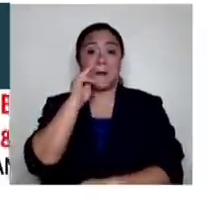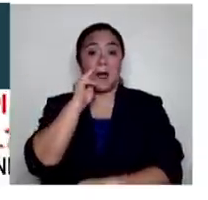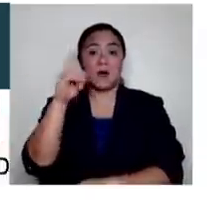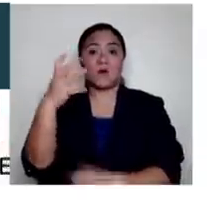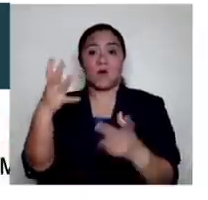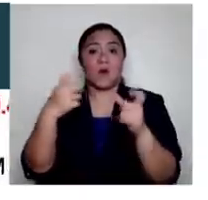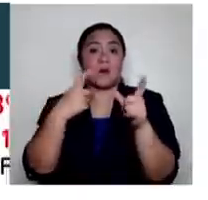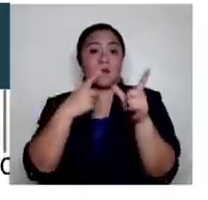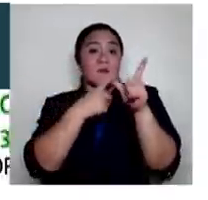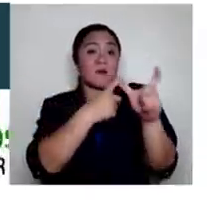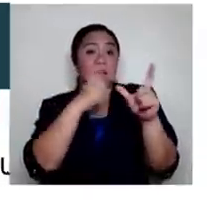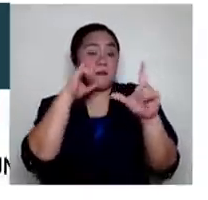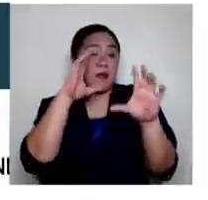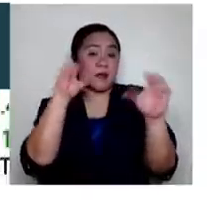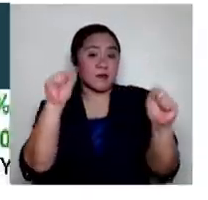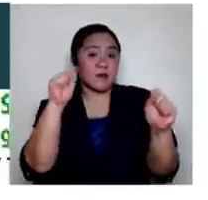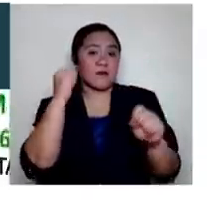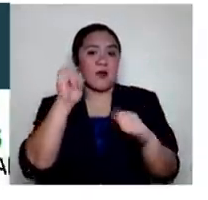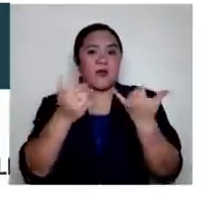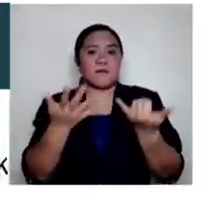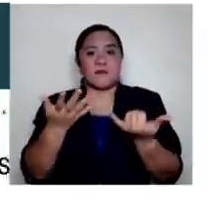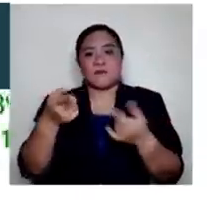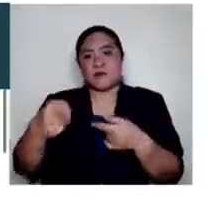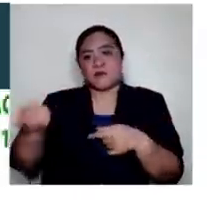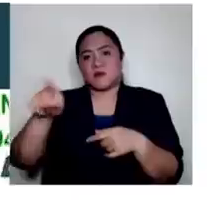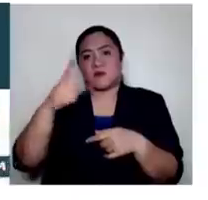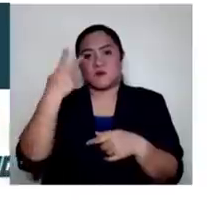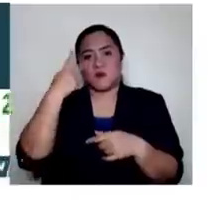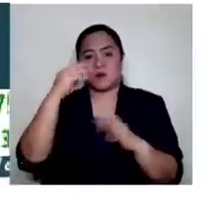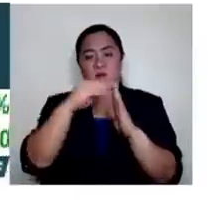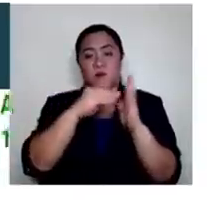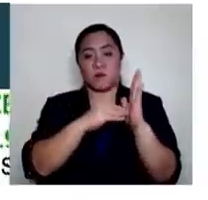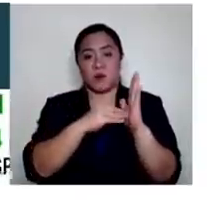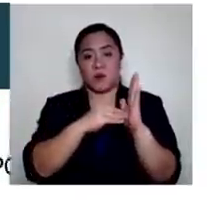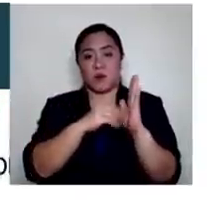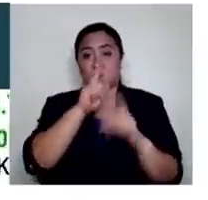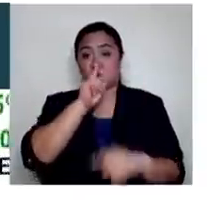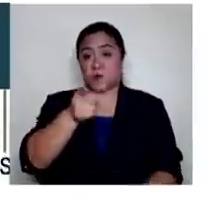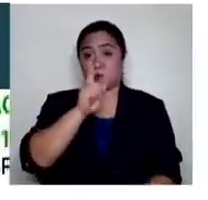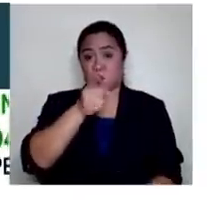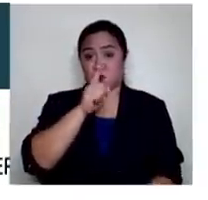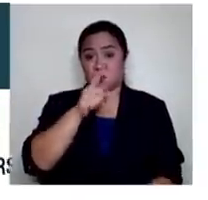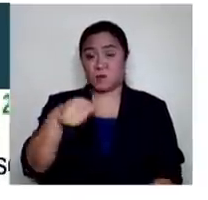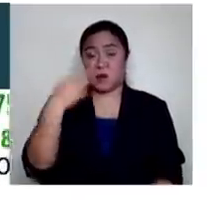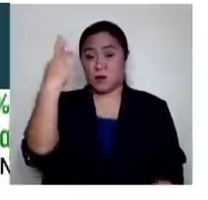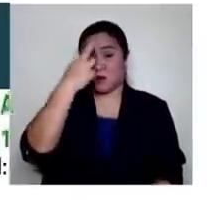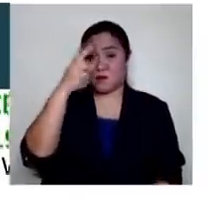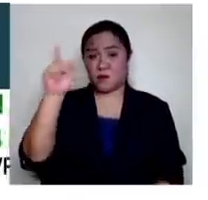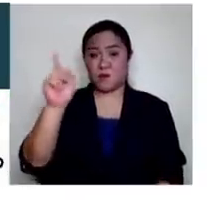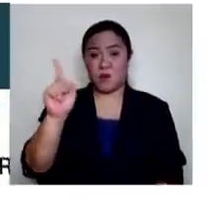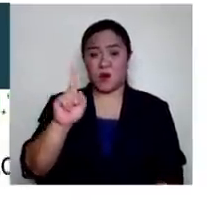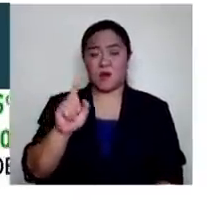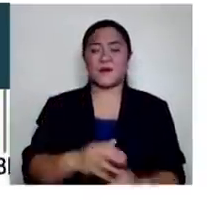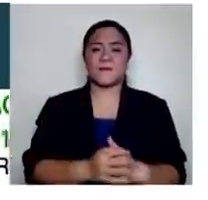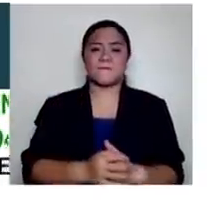the presidency, precisely because of the question on legitimacy. Is that the real reason? No,